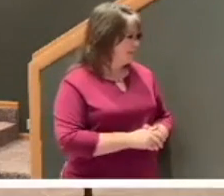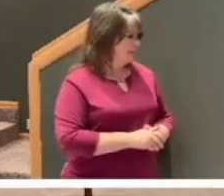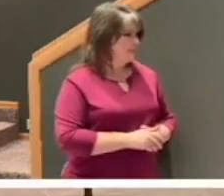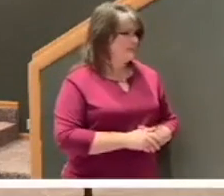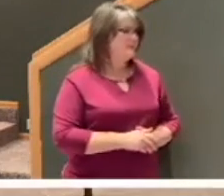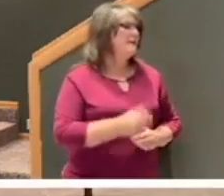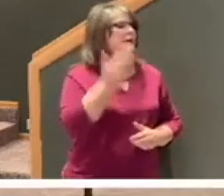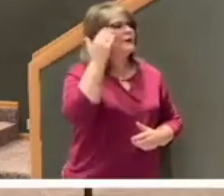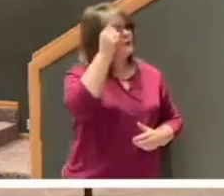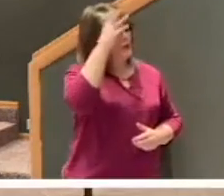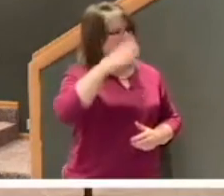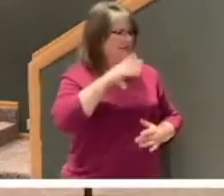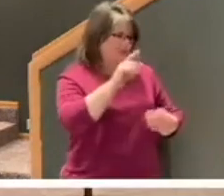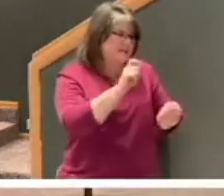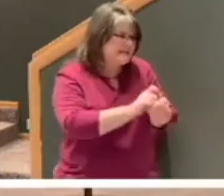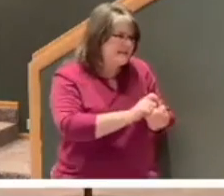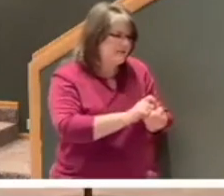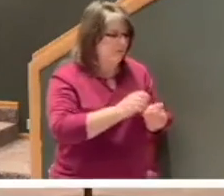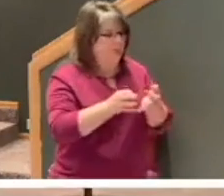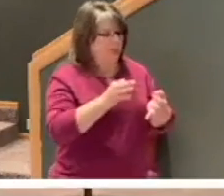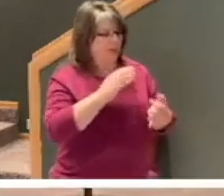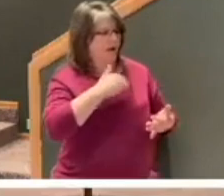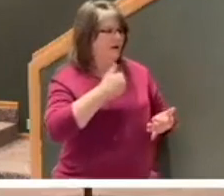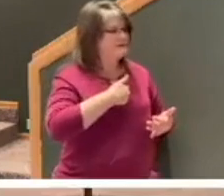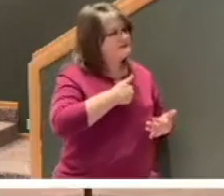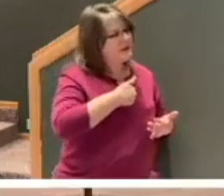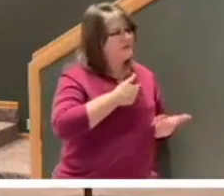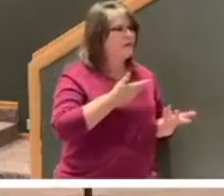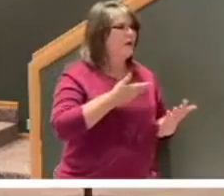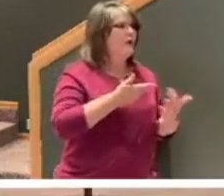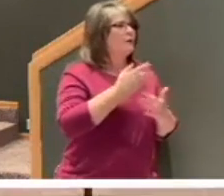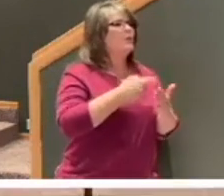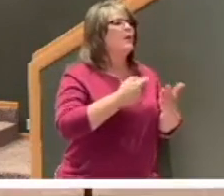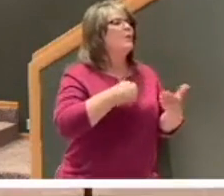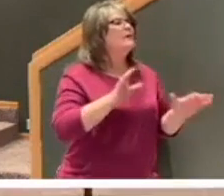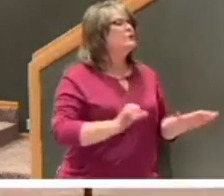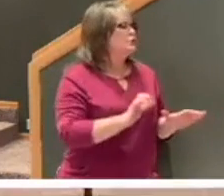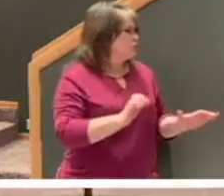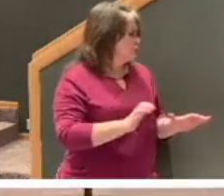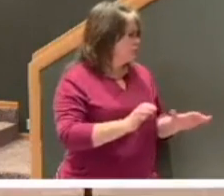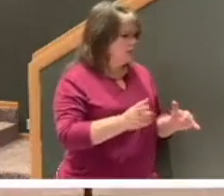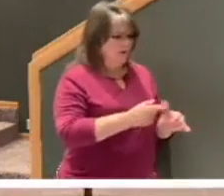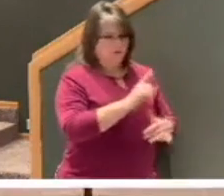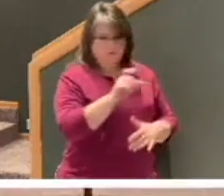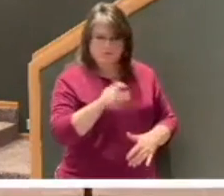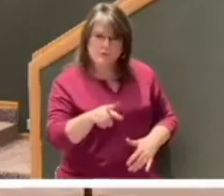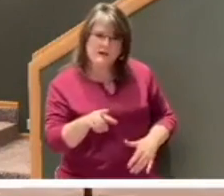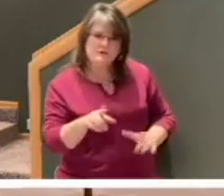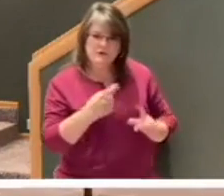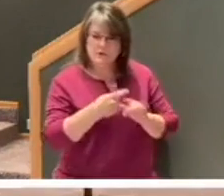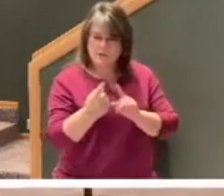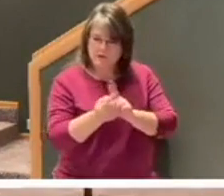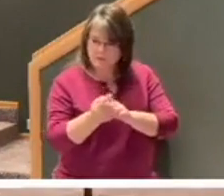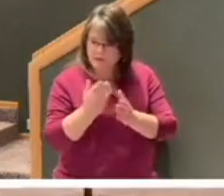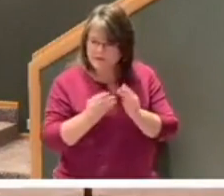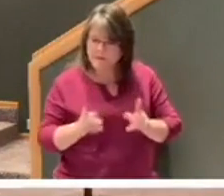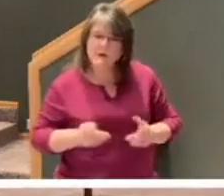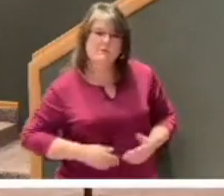You know, men particularly, we define ourselves by what we do. First question we ask when meeting somebody,